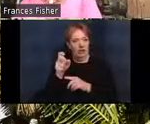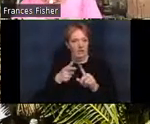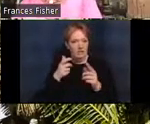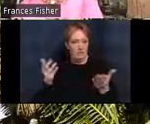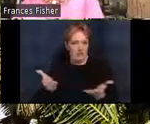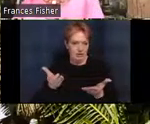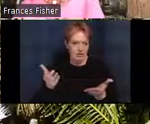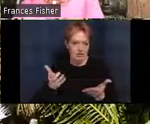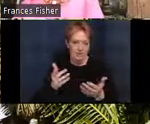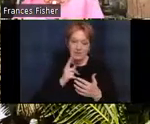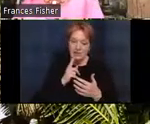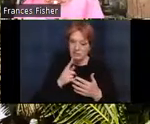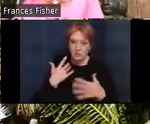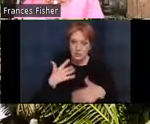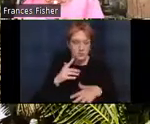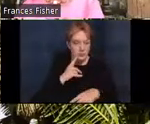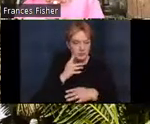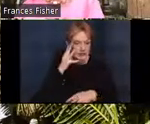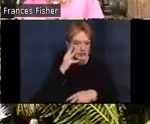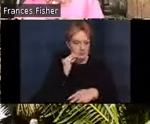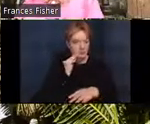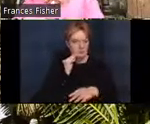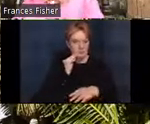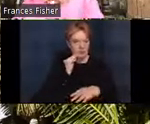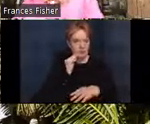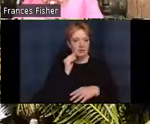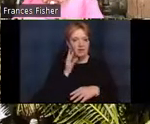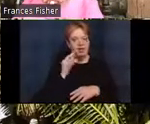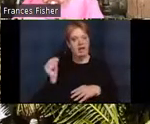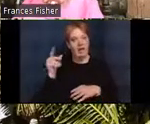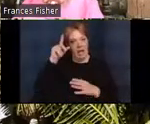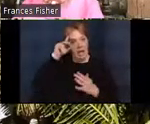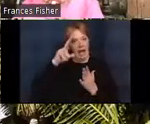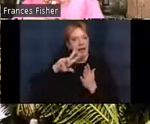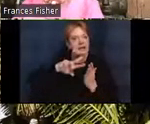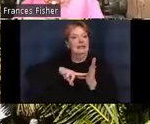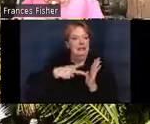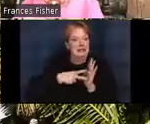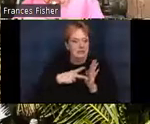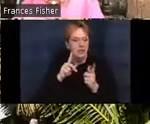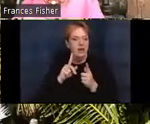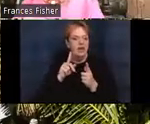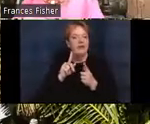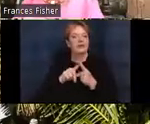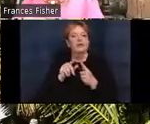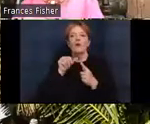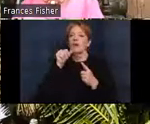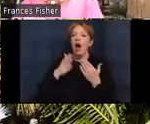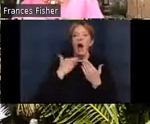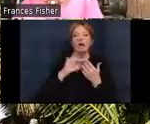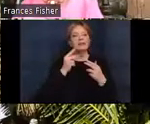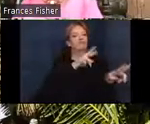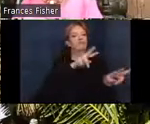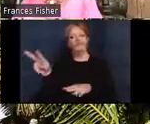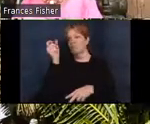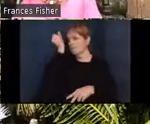it's truly an experience and meant to be very mysteriously discovered as you